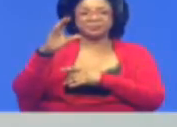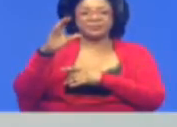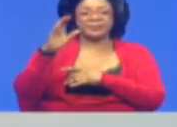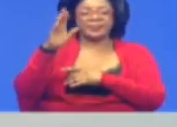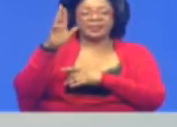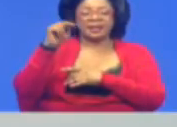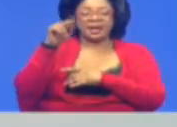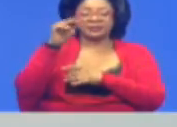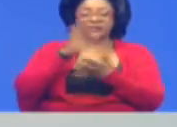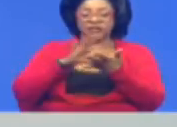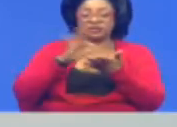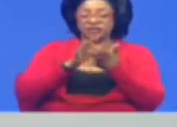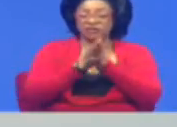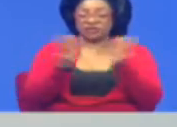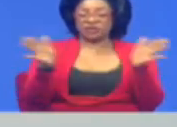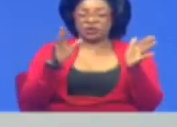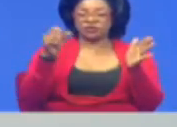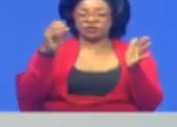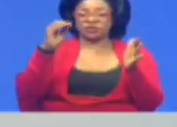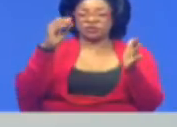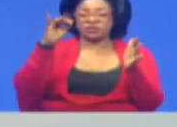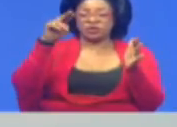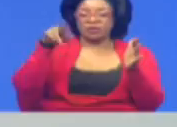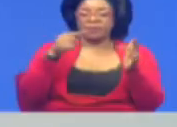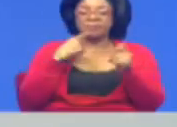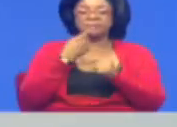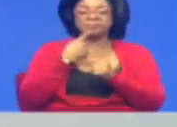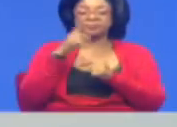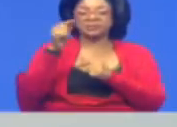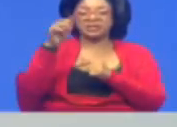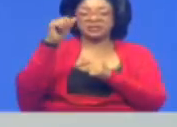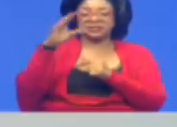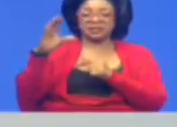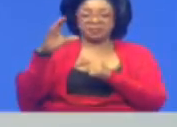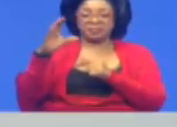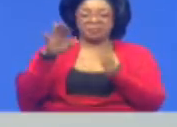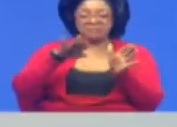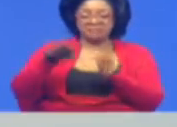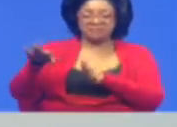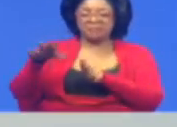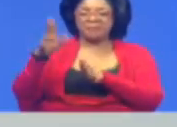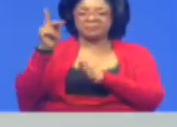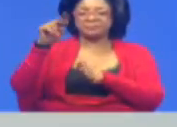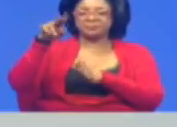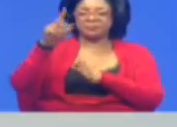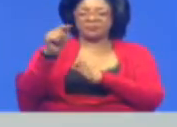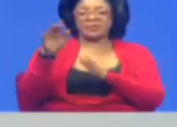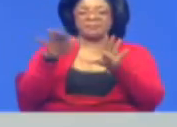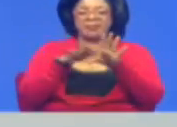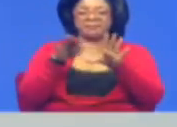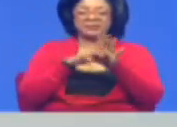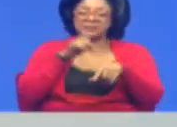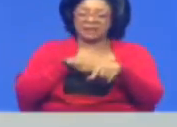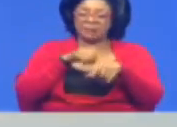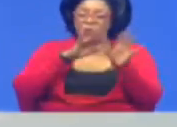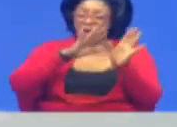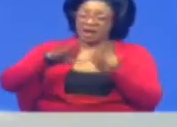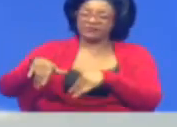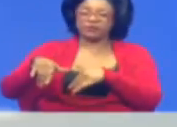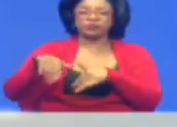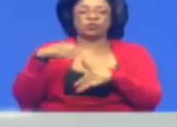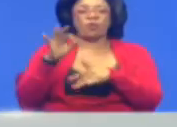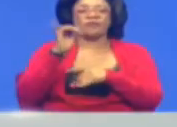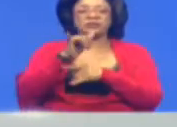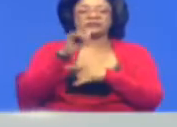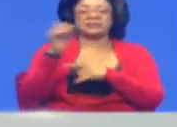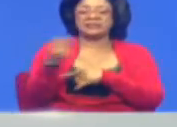General Wilson Sossion says the Teacher Service Commission sidelined NUT members after their members were left out of promotions and